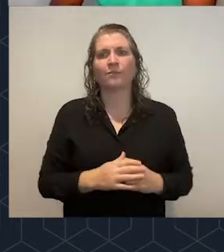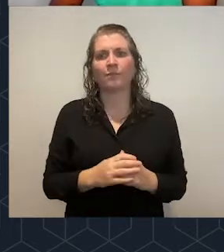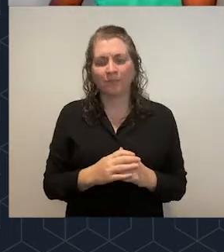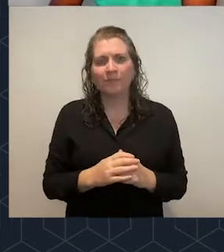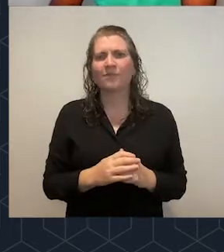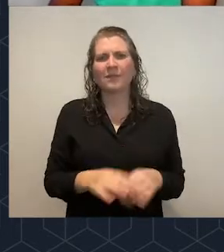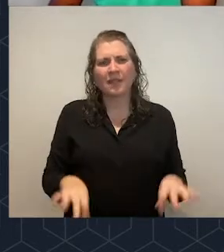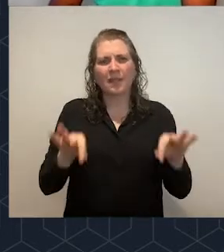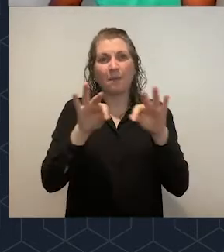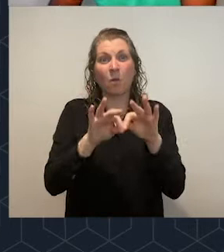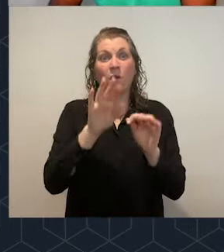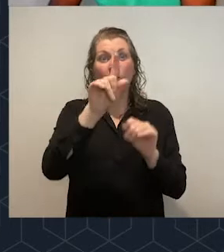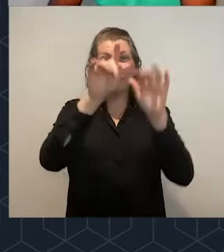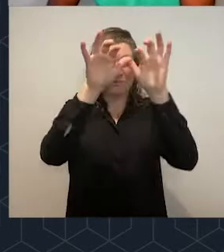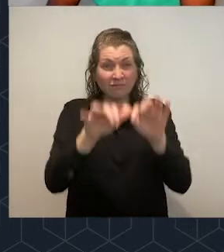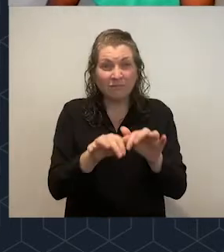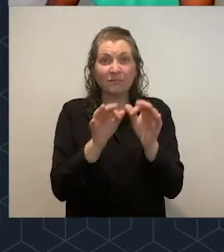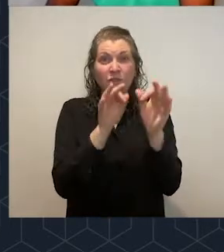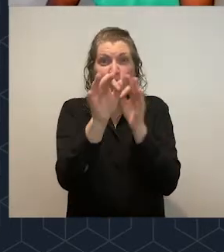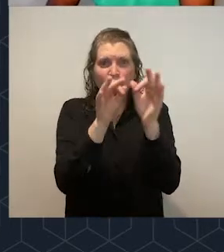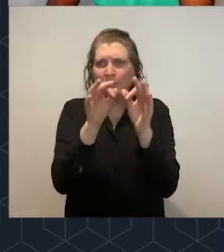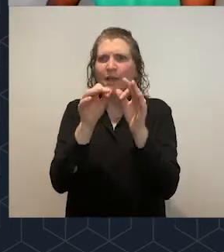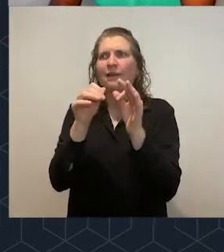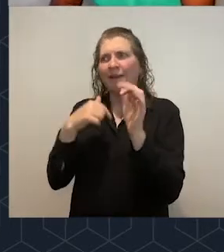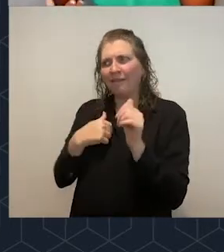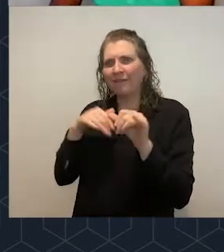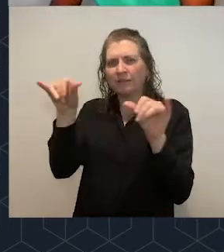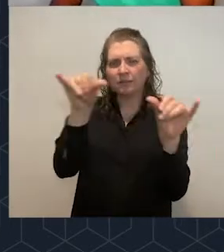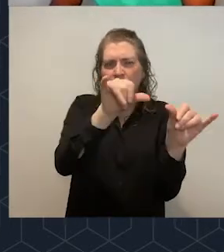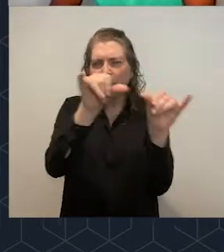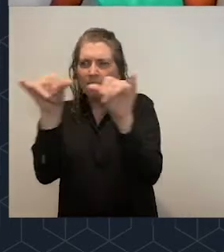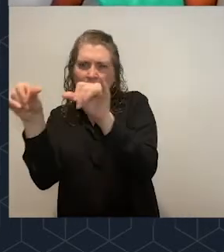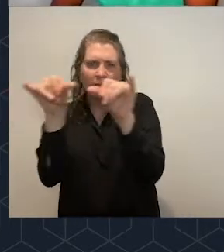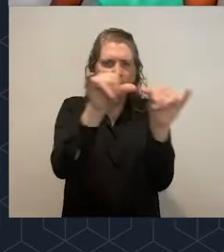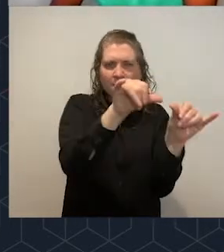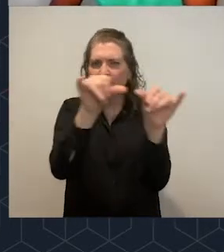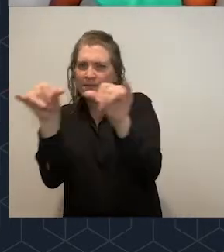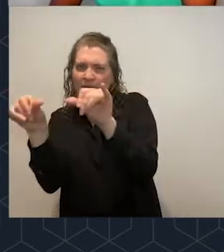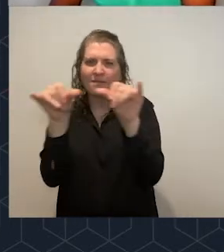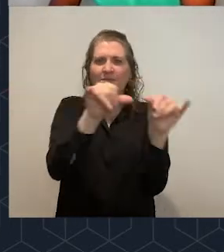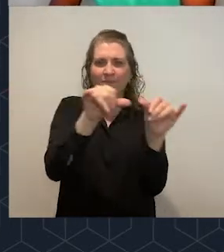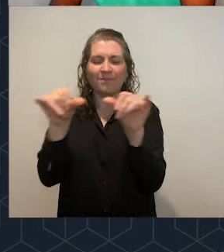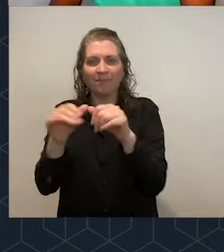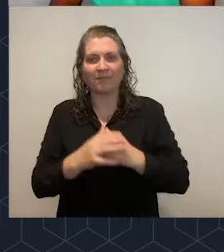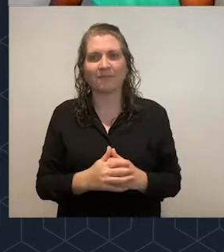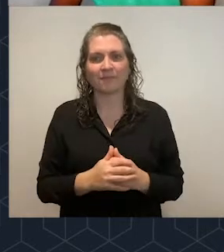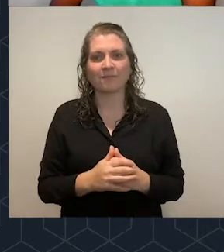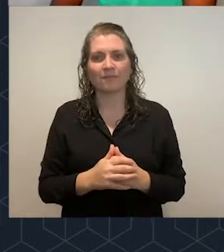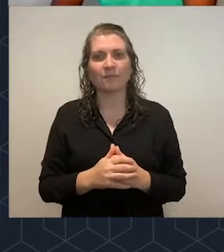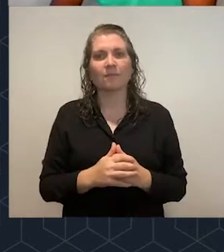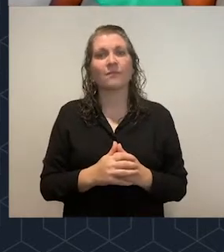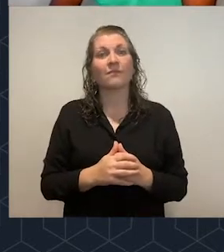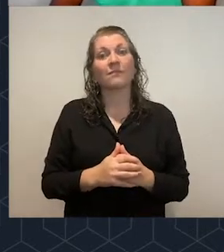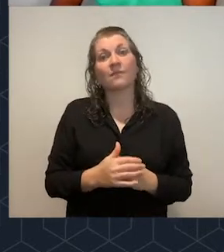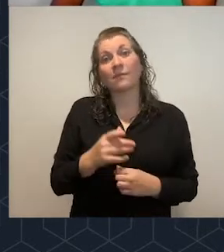the responsibilities of the job requirements. You know, what keywords and phrases are going to be repeated throughout that